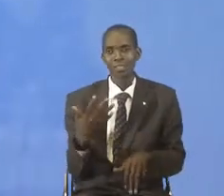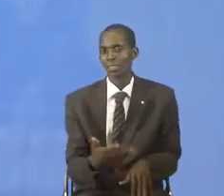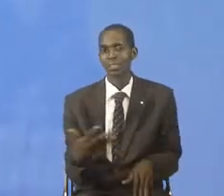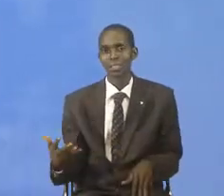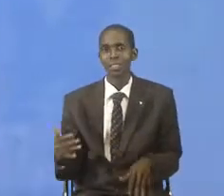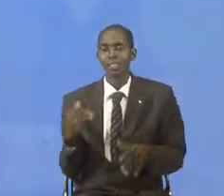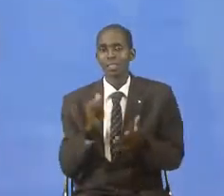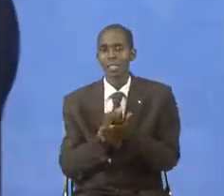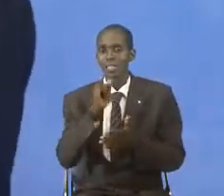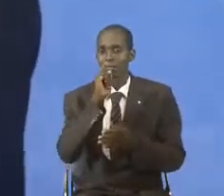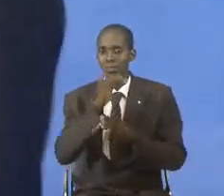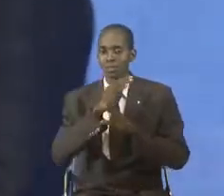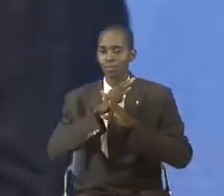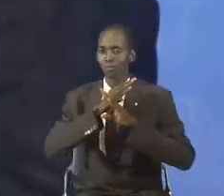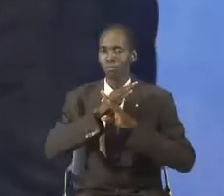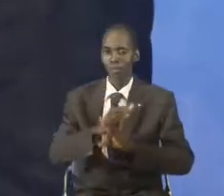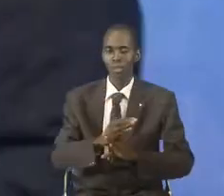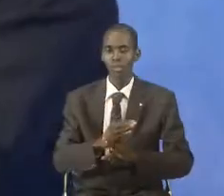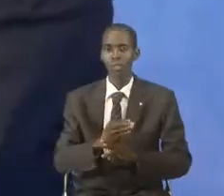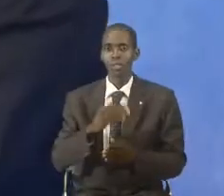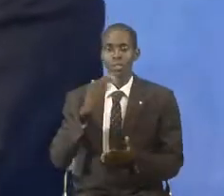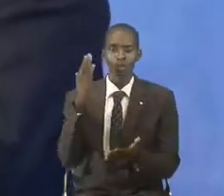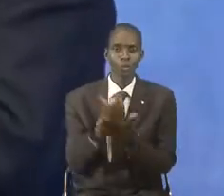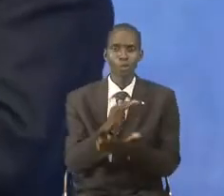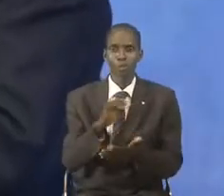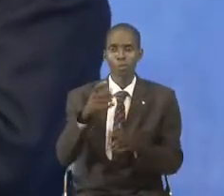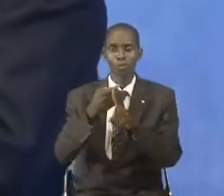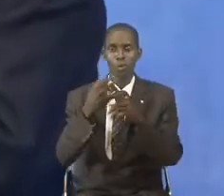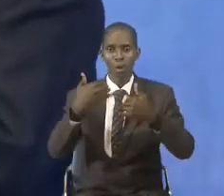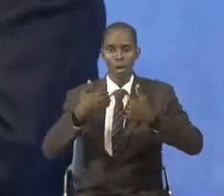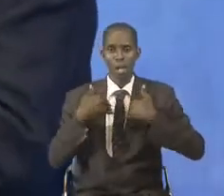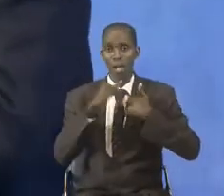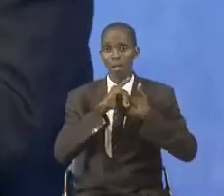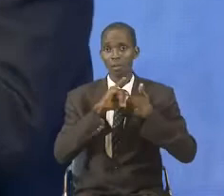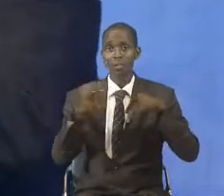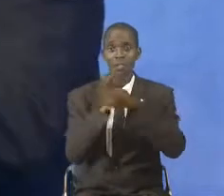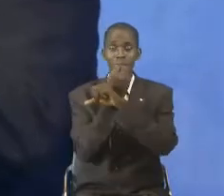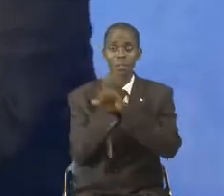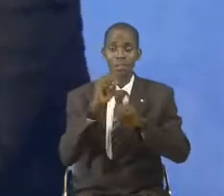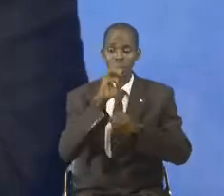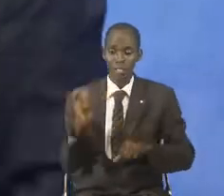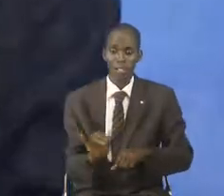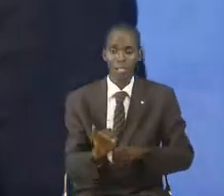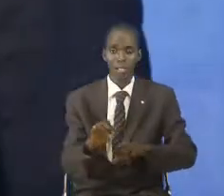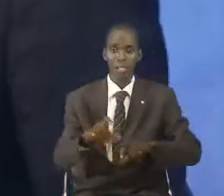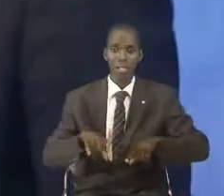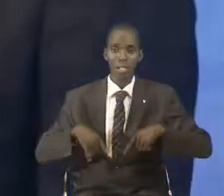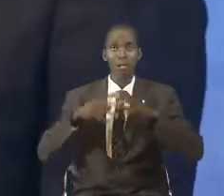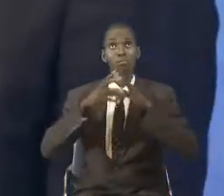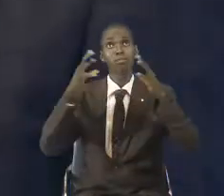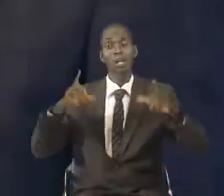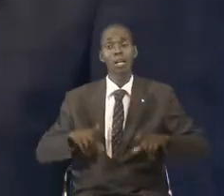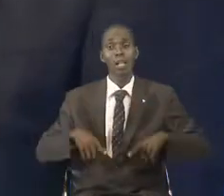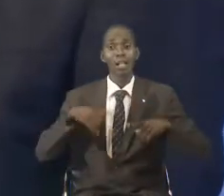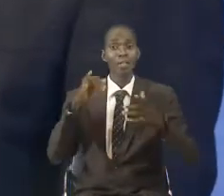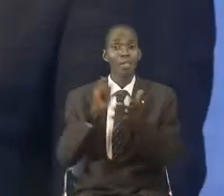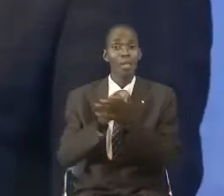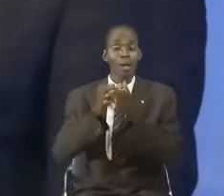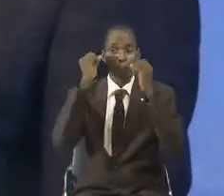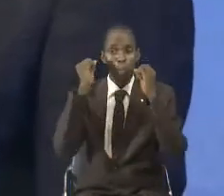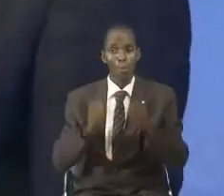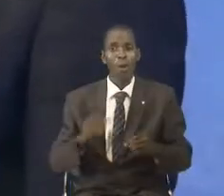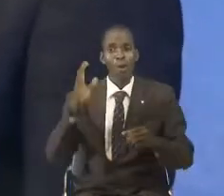spirit now, that anything that is standing before you to hinder you from having